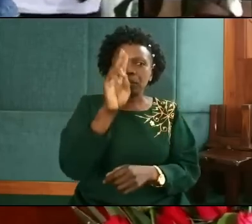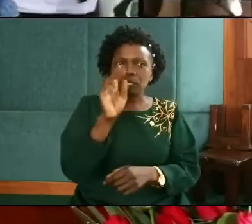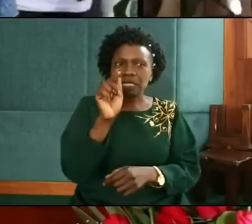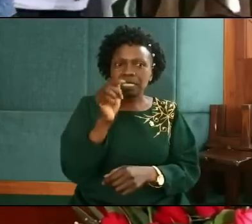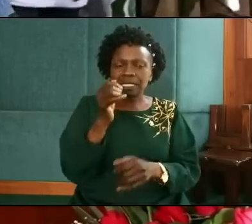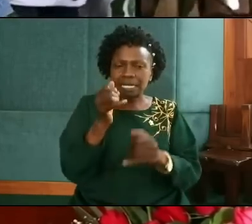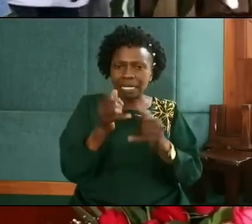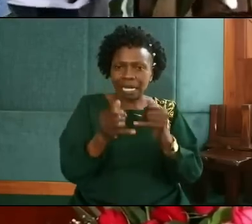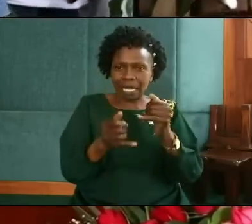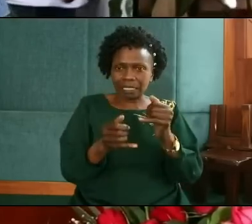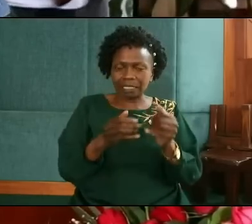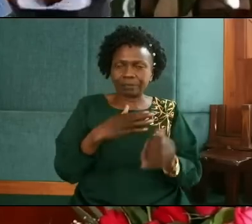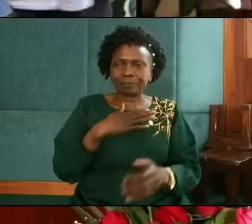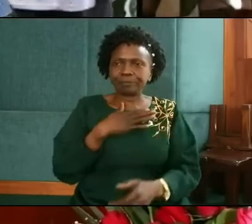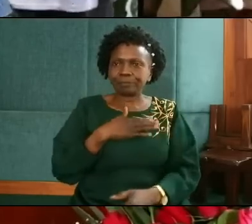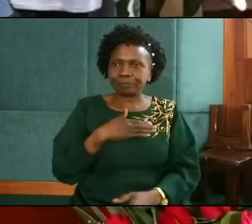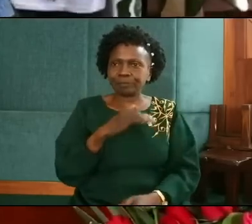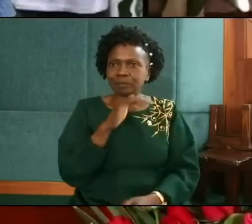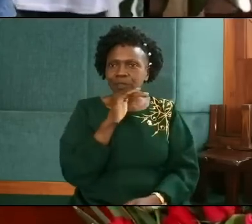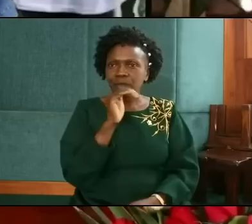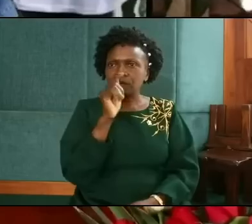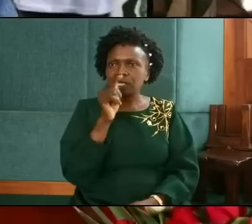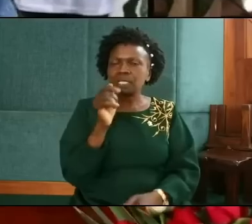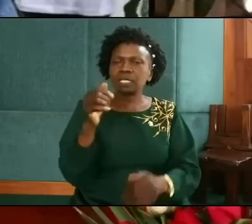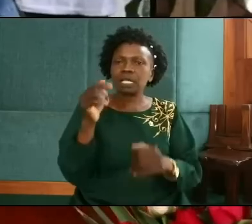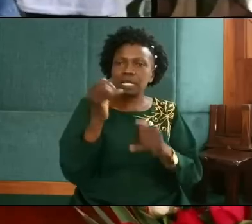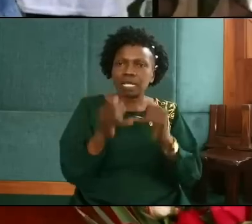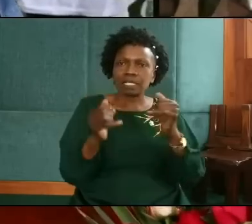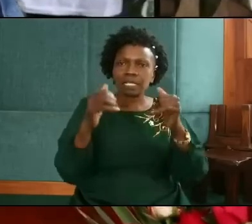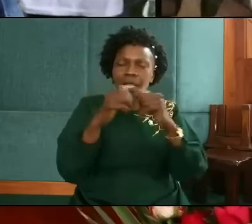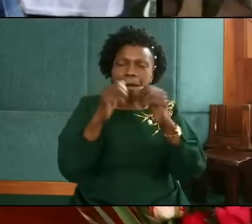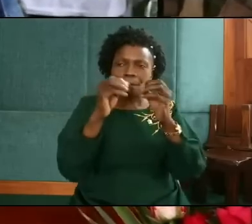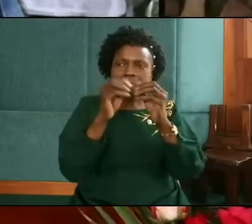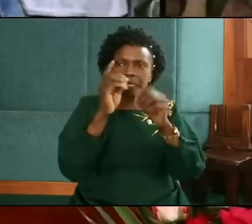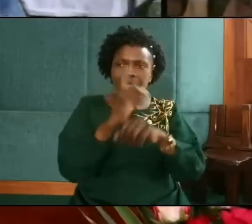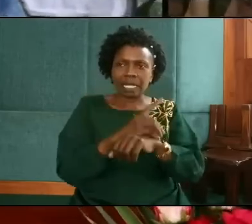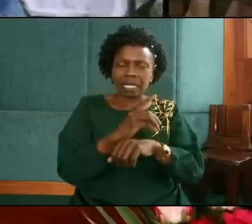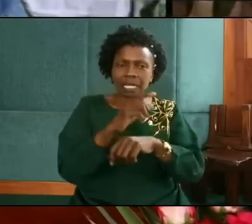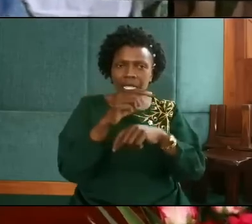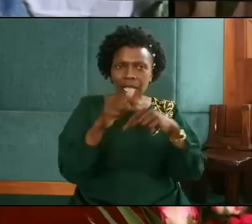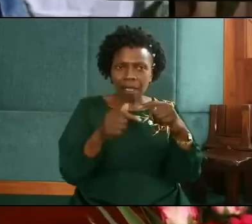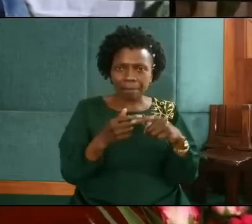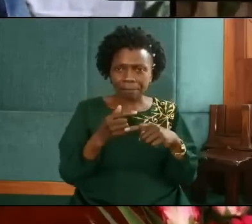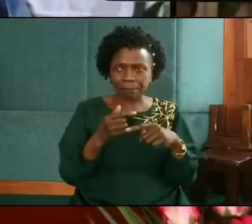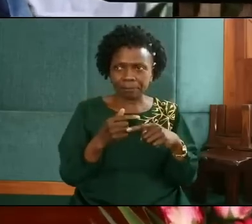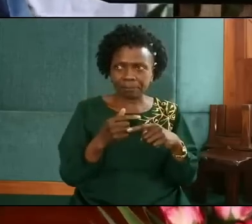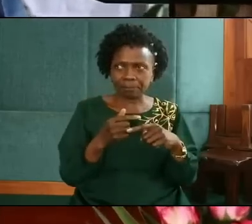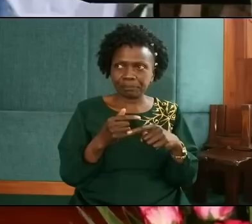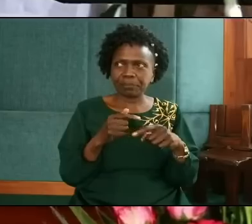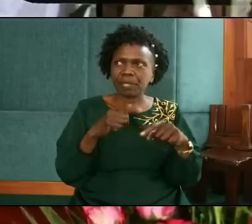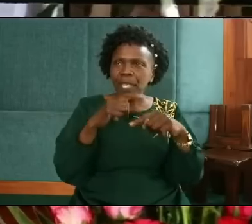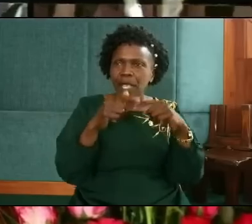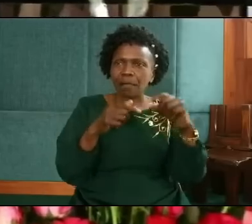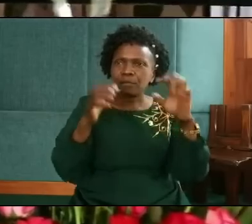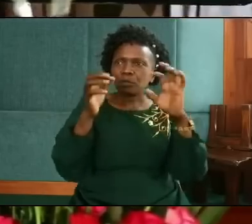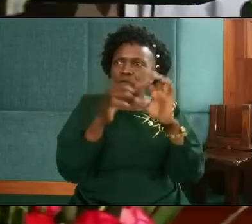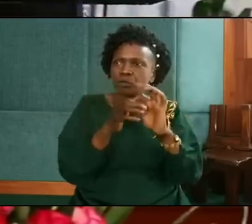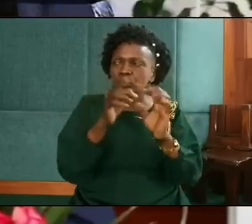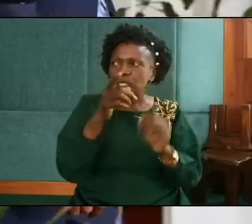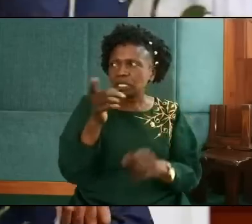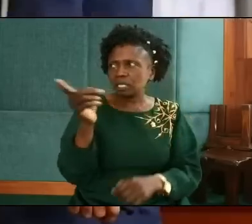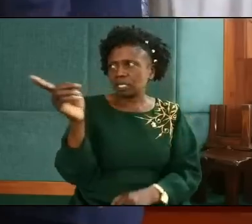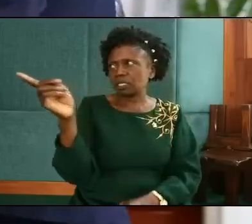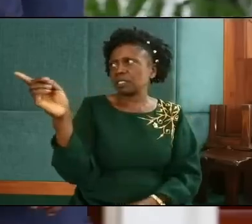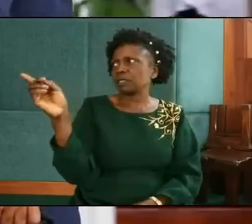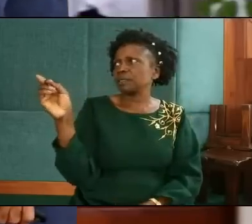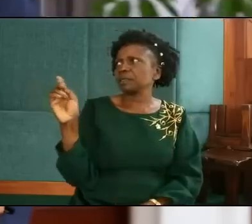this last appeal on this last day of camp meeting. Come. Come. Come join these